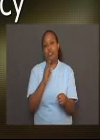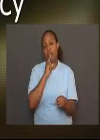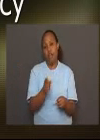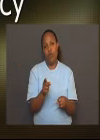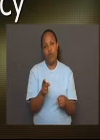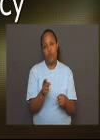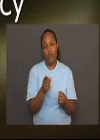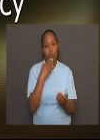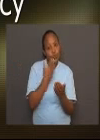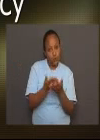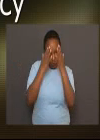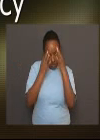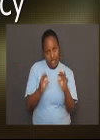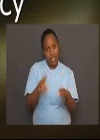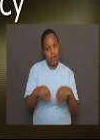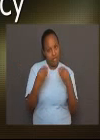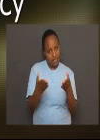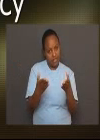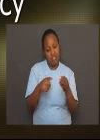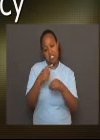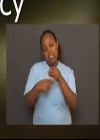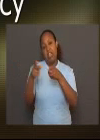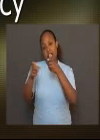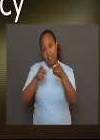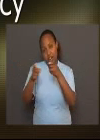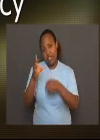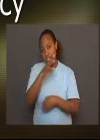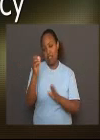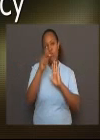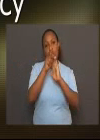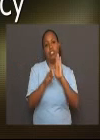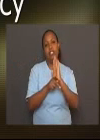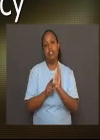make good decisions about governance and policy.